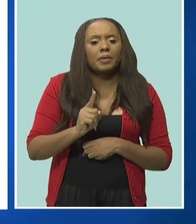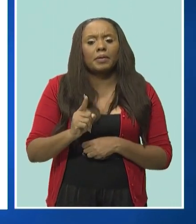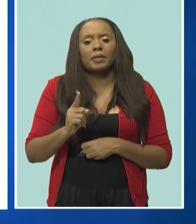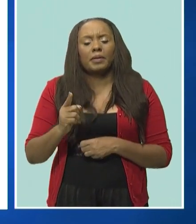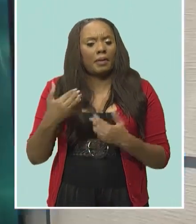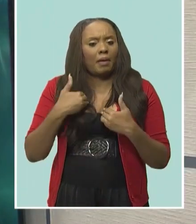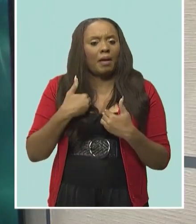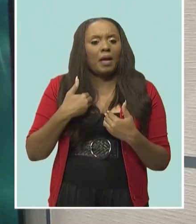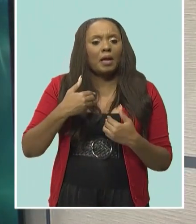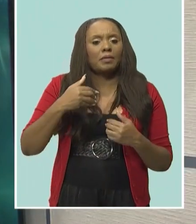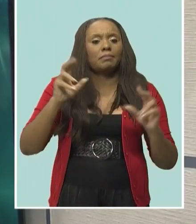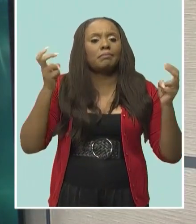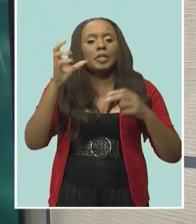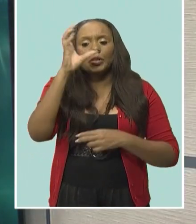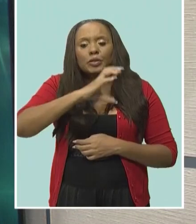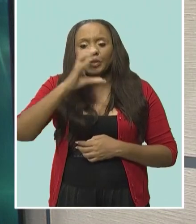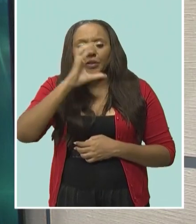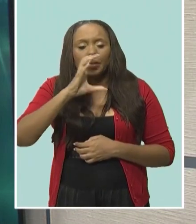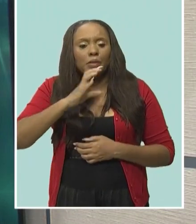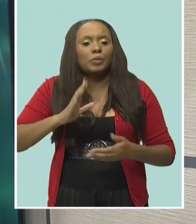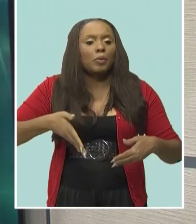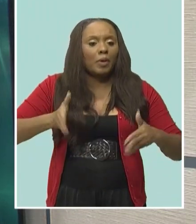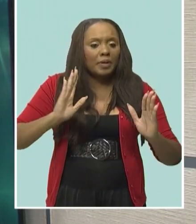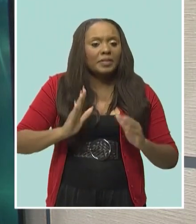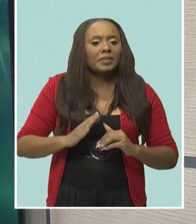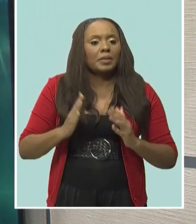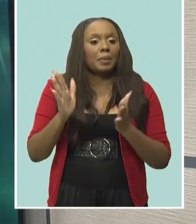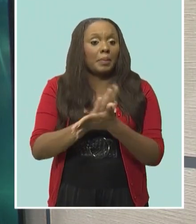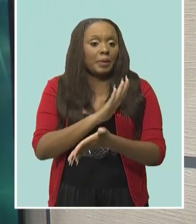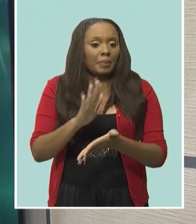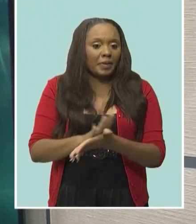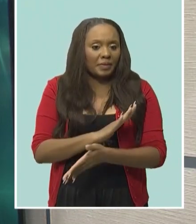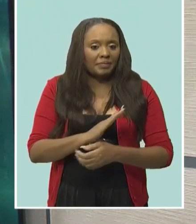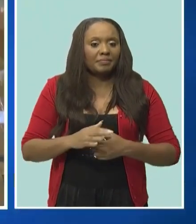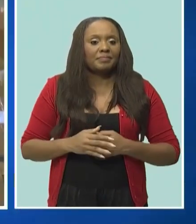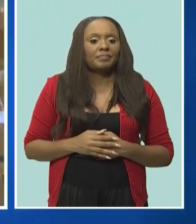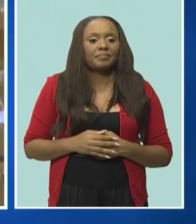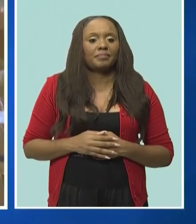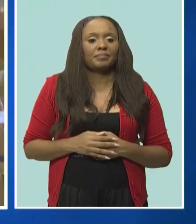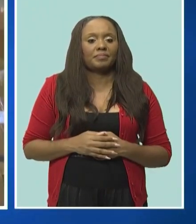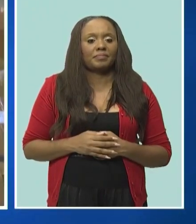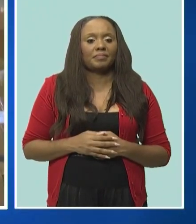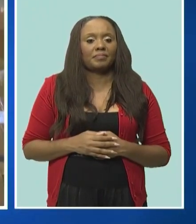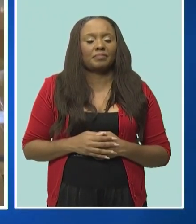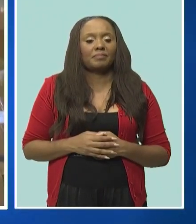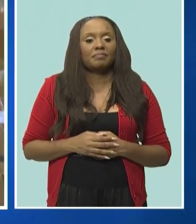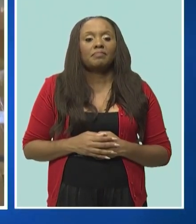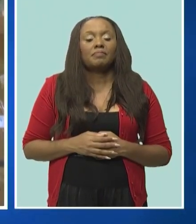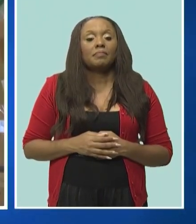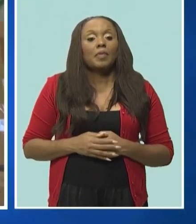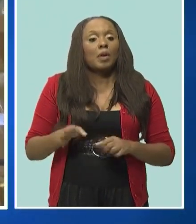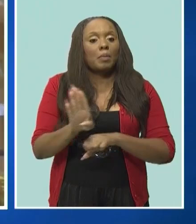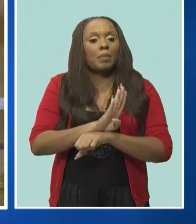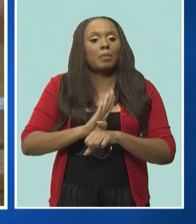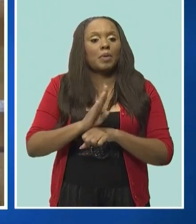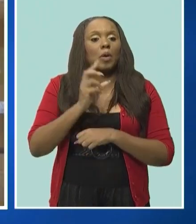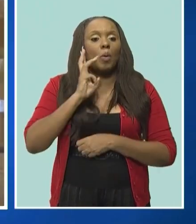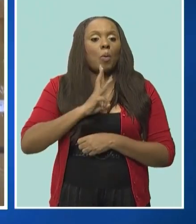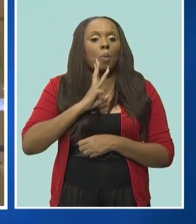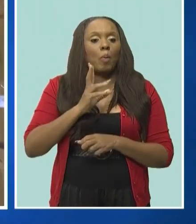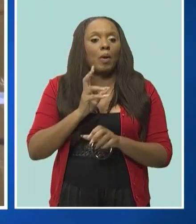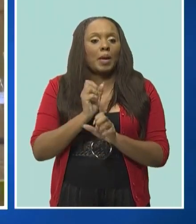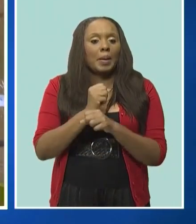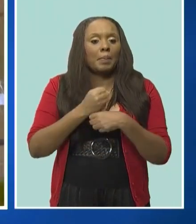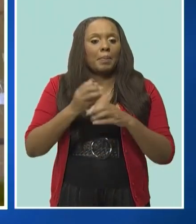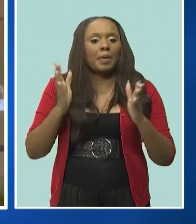forth. Local wine producer Shalana's Natural Wines is looking to get into the export